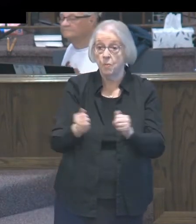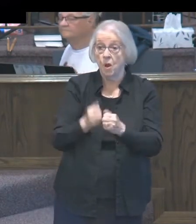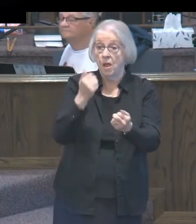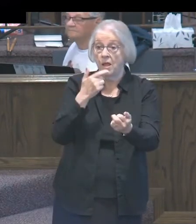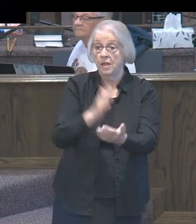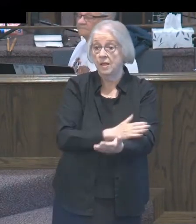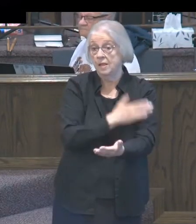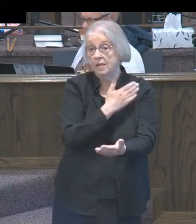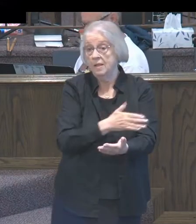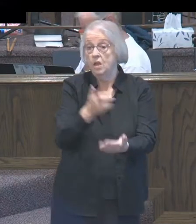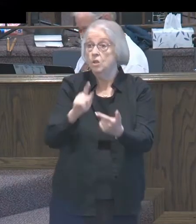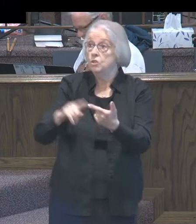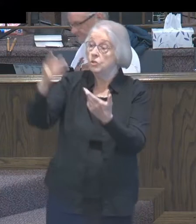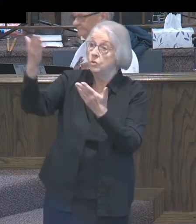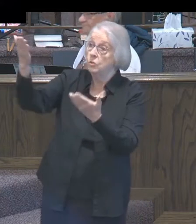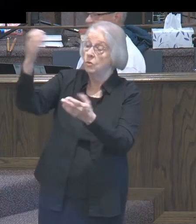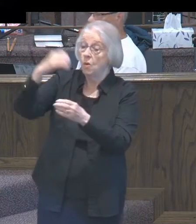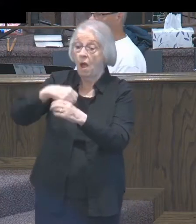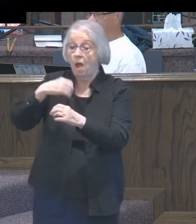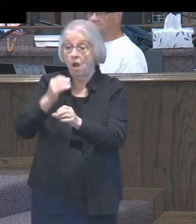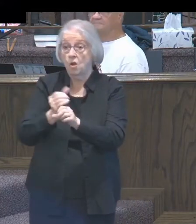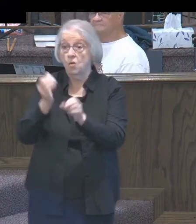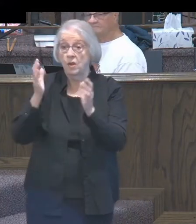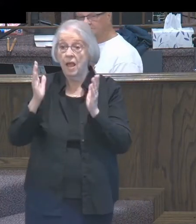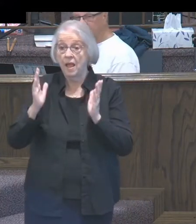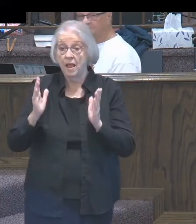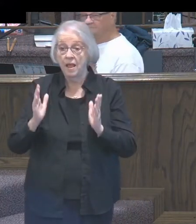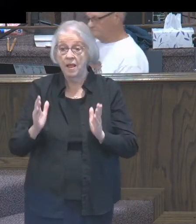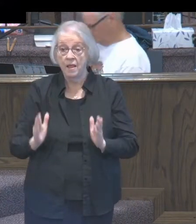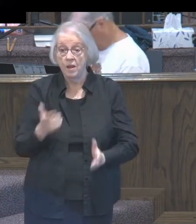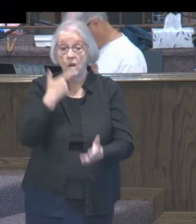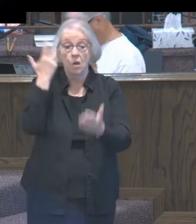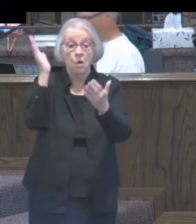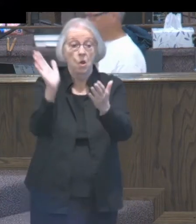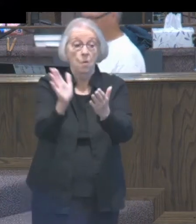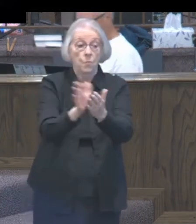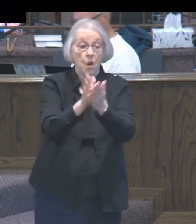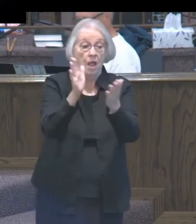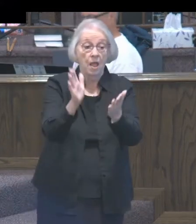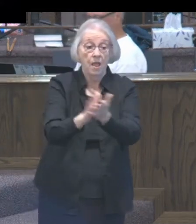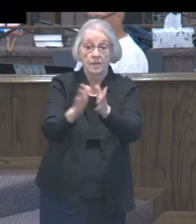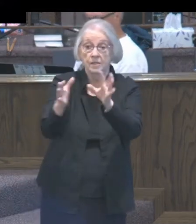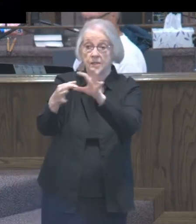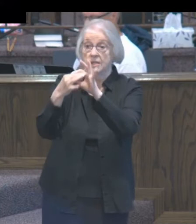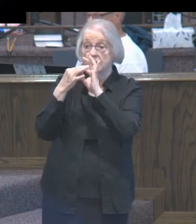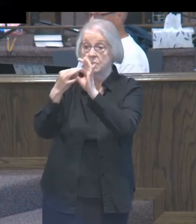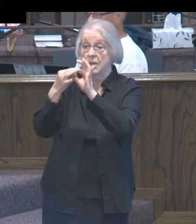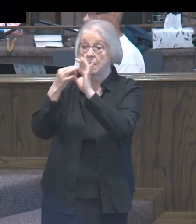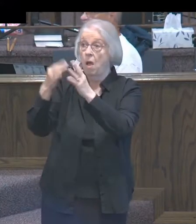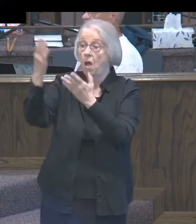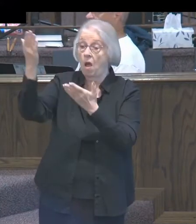with song. To our Creator, true